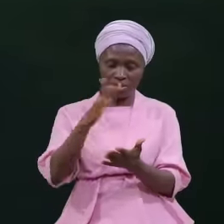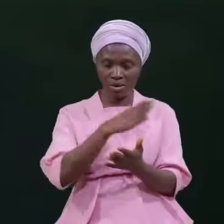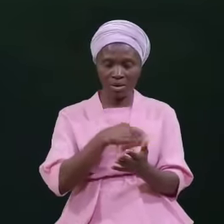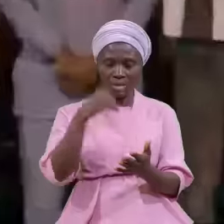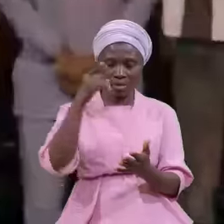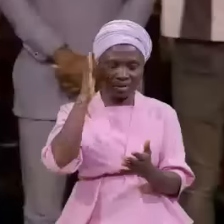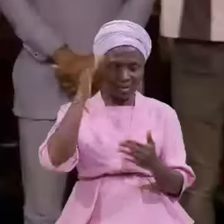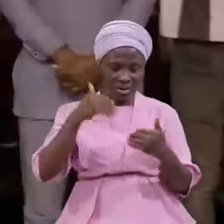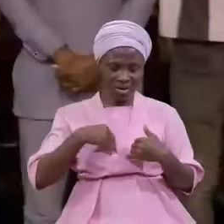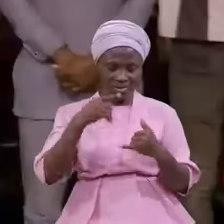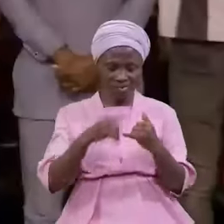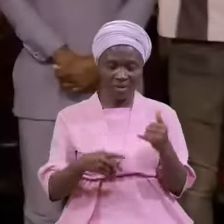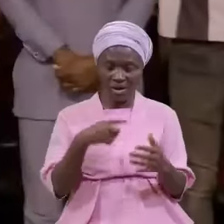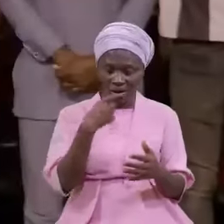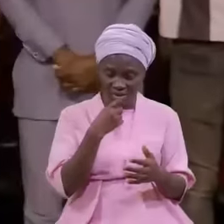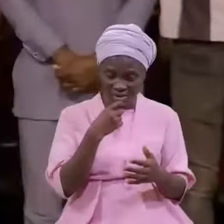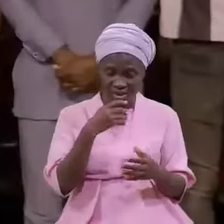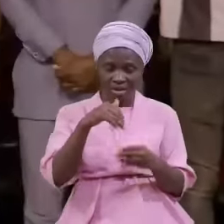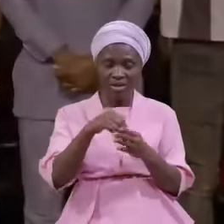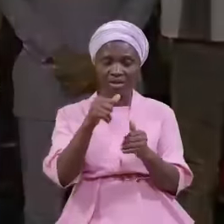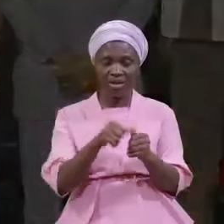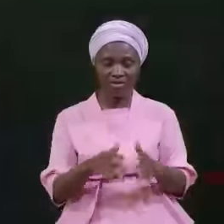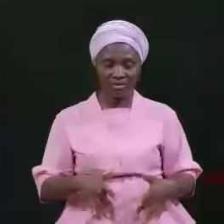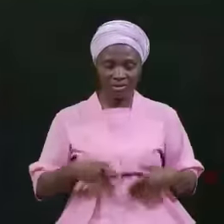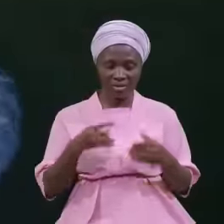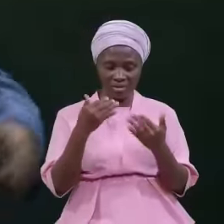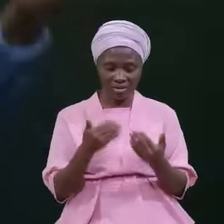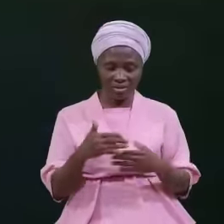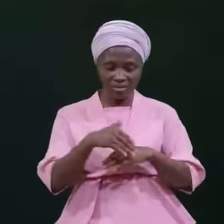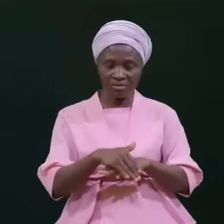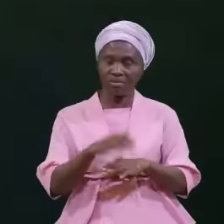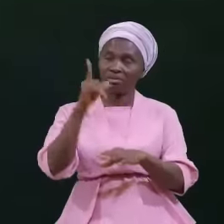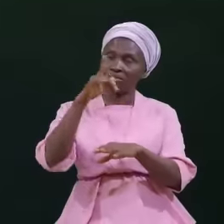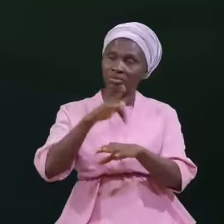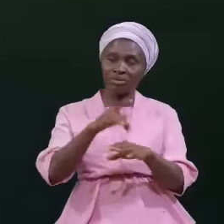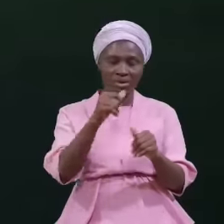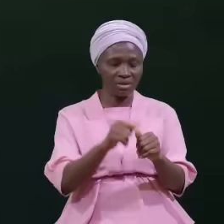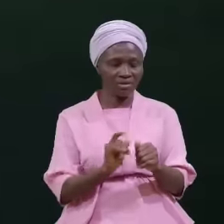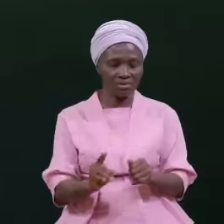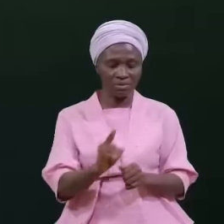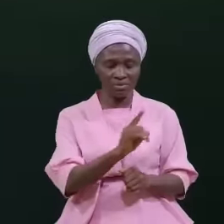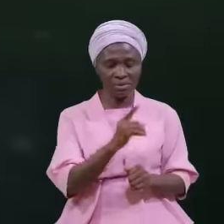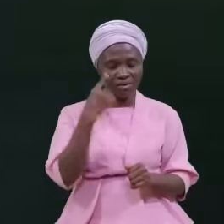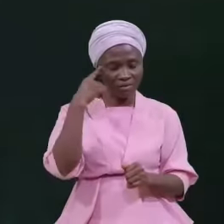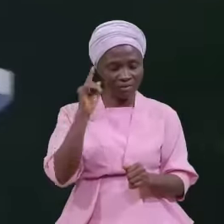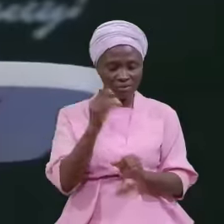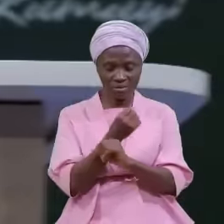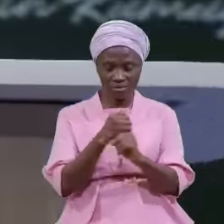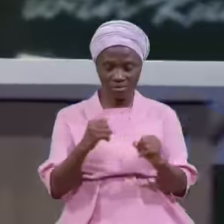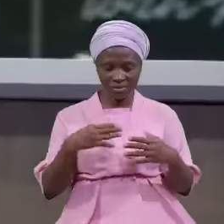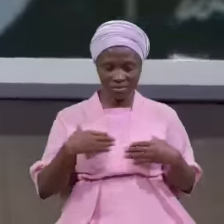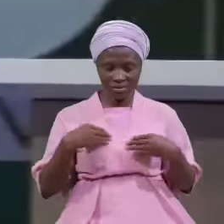every life. Amen. Tonight, reach out to everyone. For salvation, with healing, with deliverance,